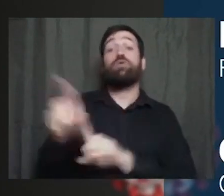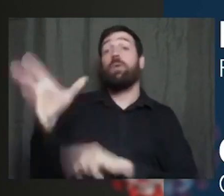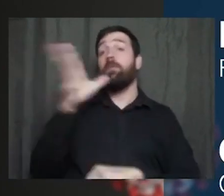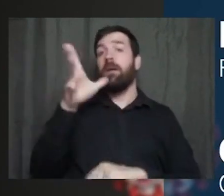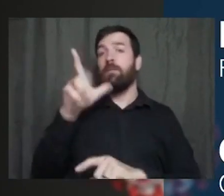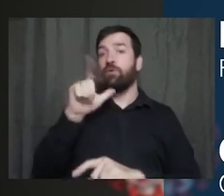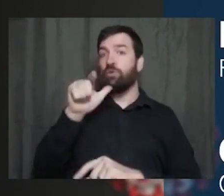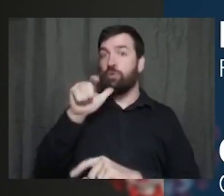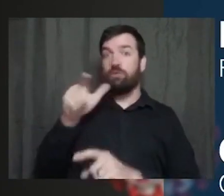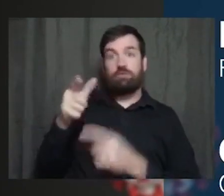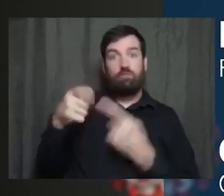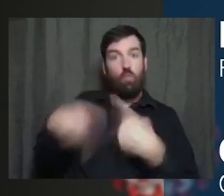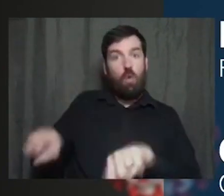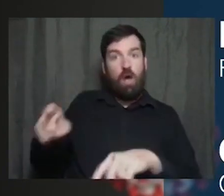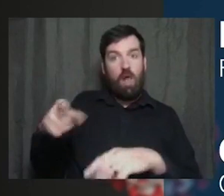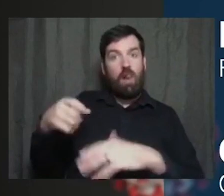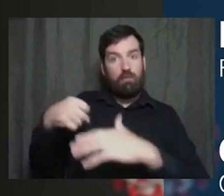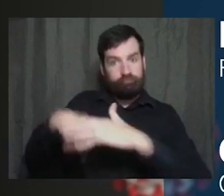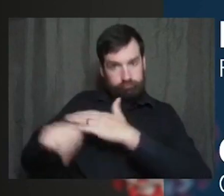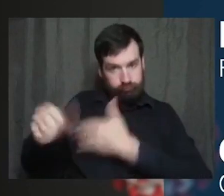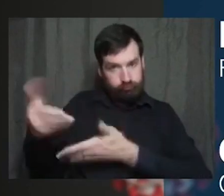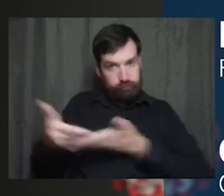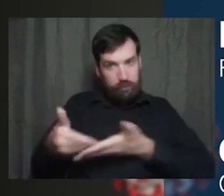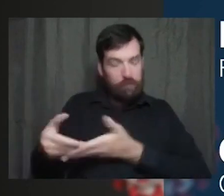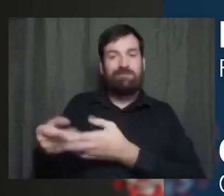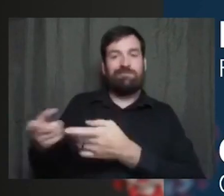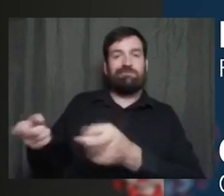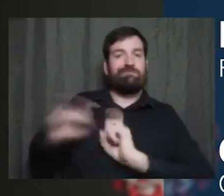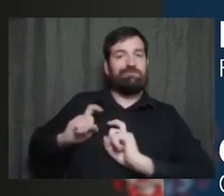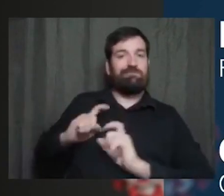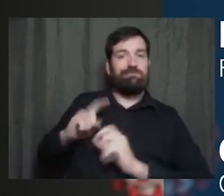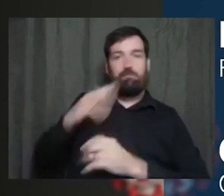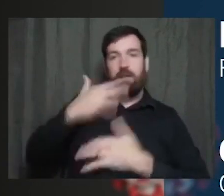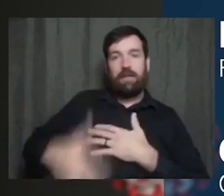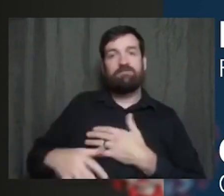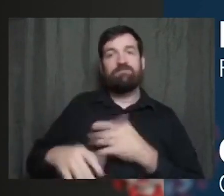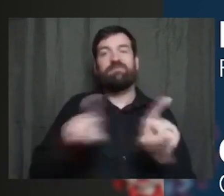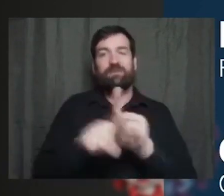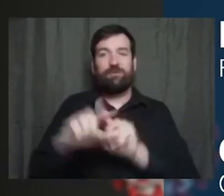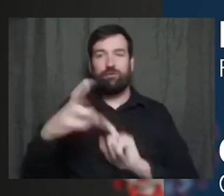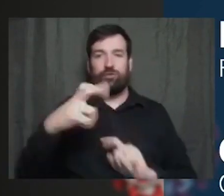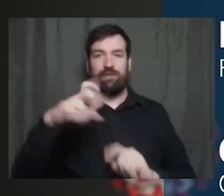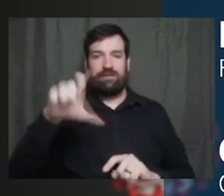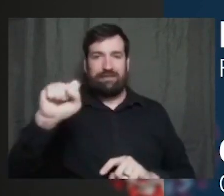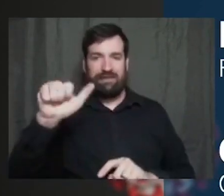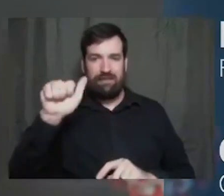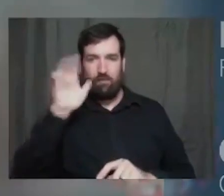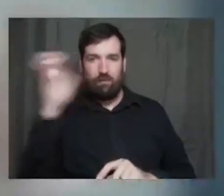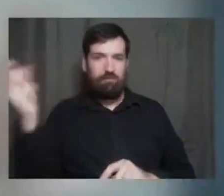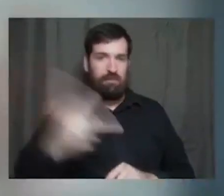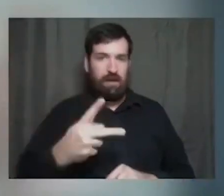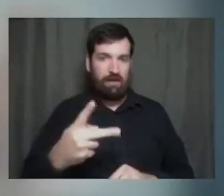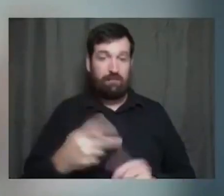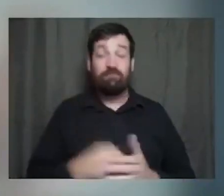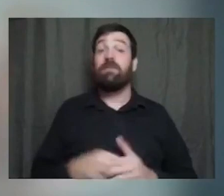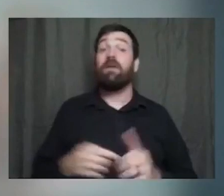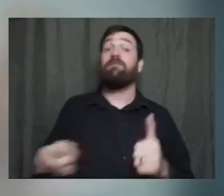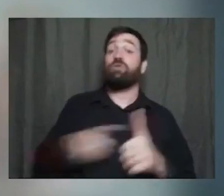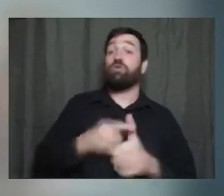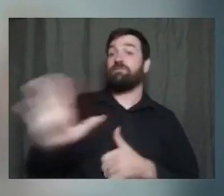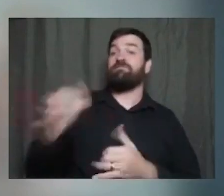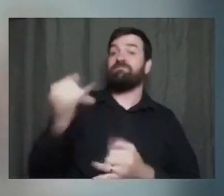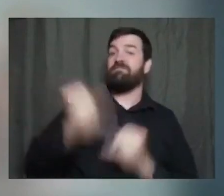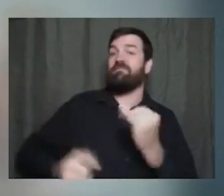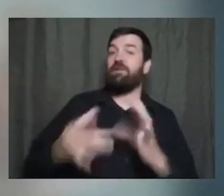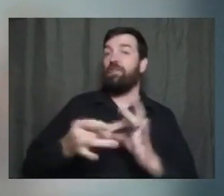childbirth. And we will hear from Chelsey again. So we will go to Chelsey first to hear her final thoughts,